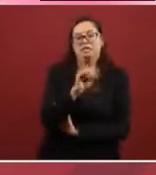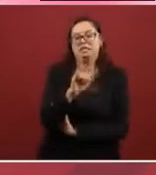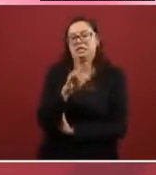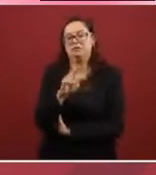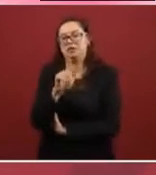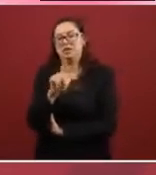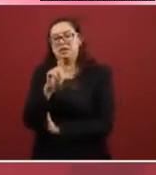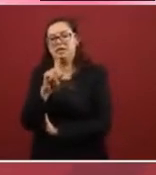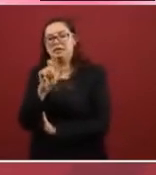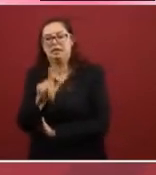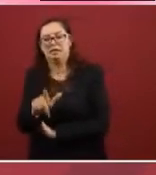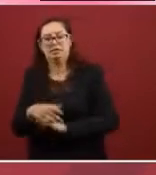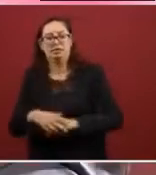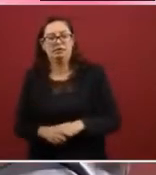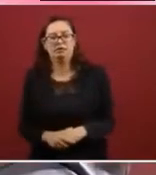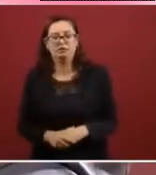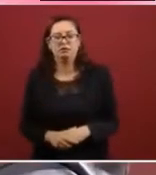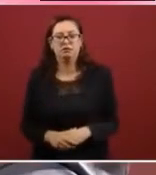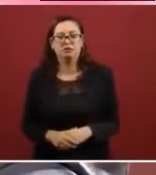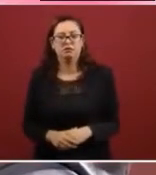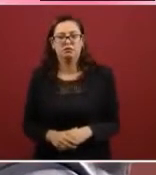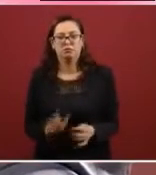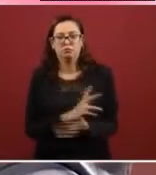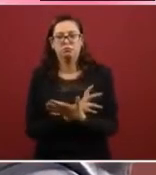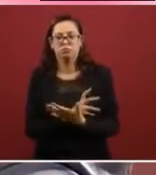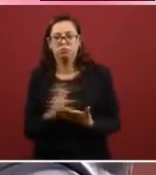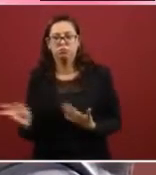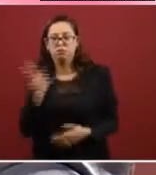invisibility. ¿No?